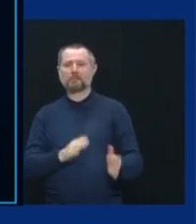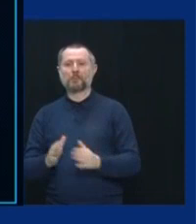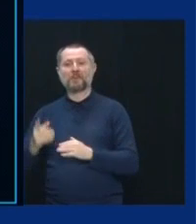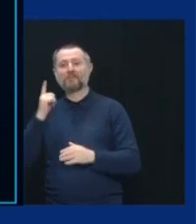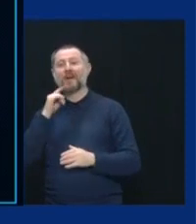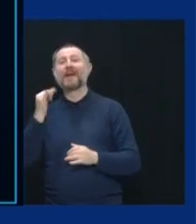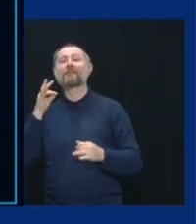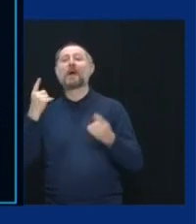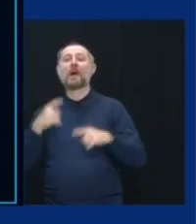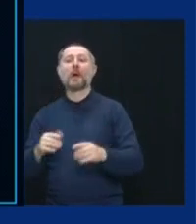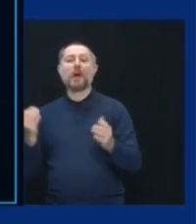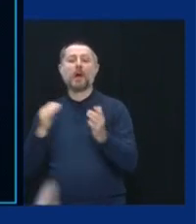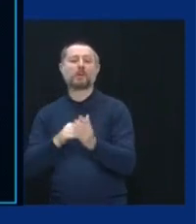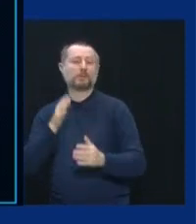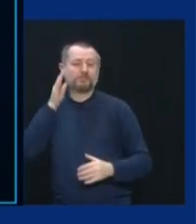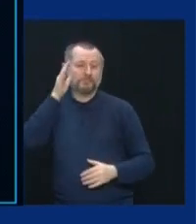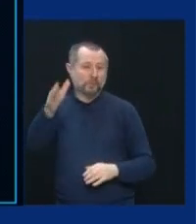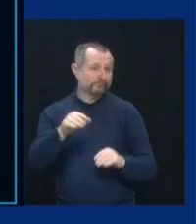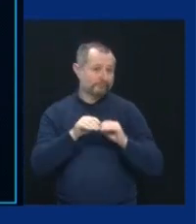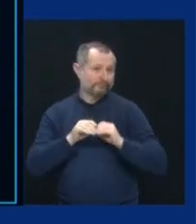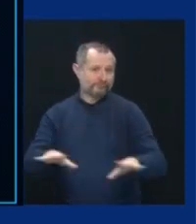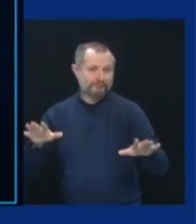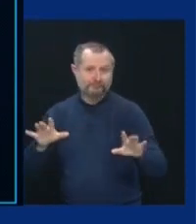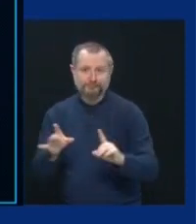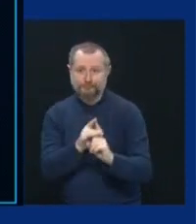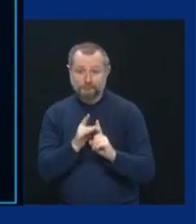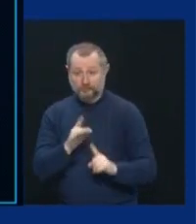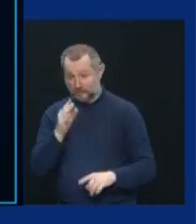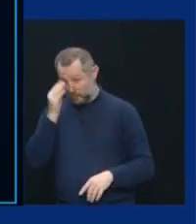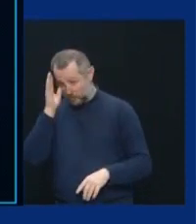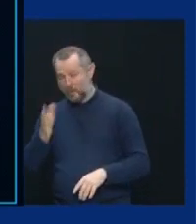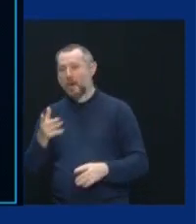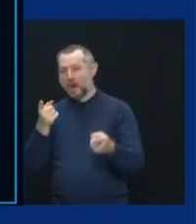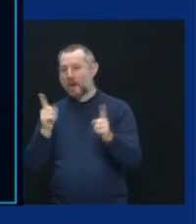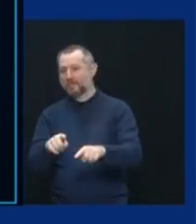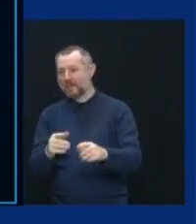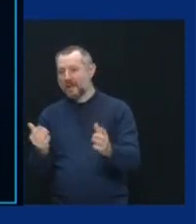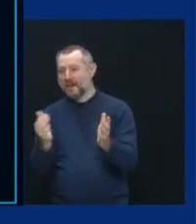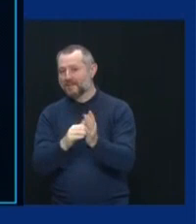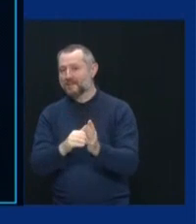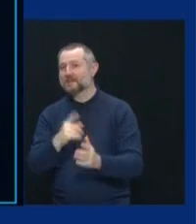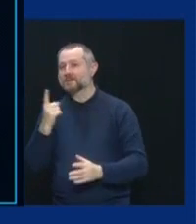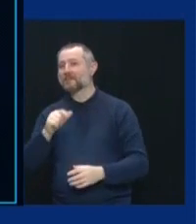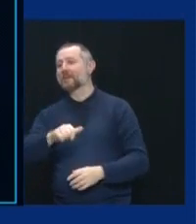another pandemic. And by the way, we are going to have another pandemic.